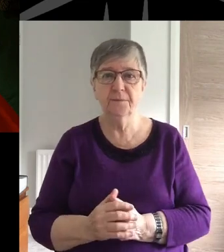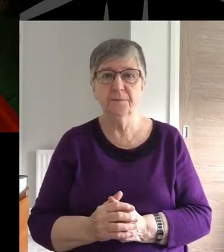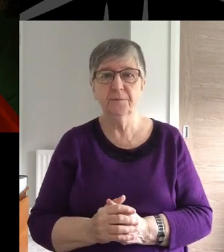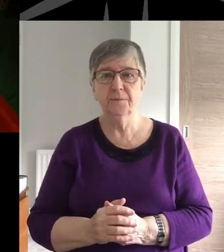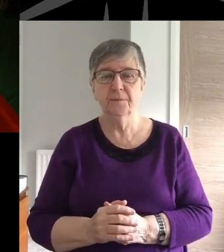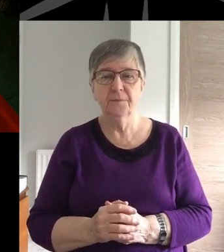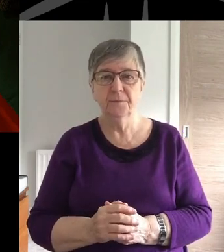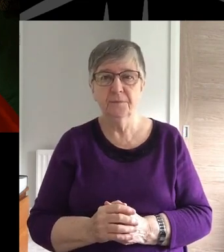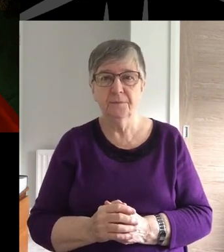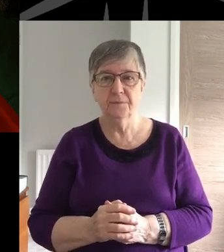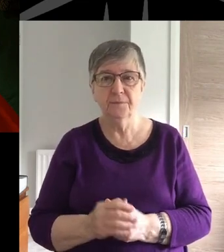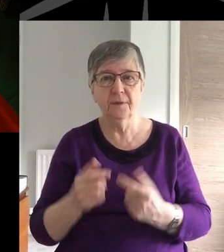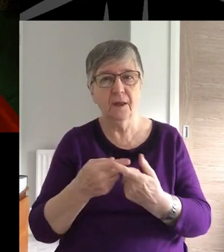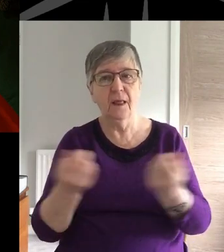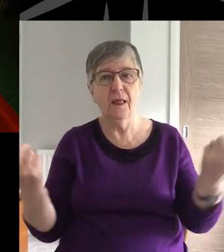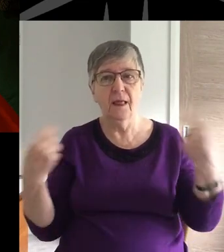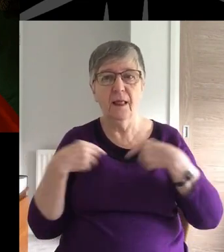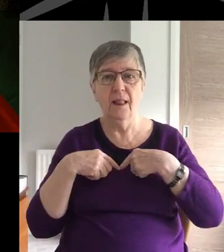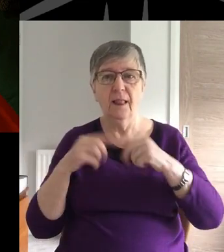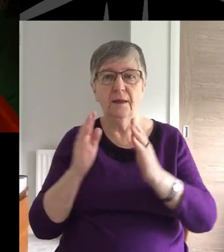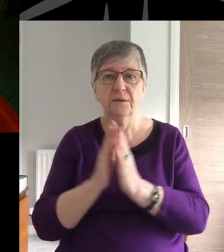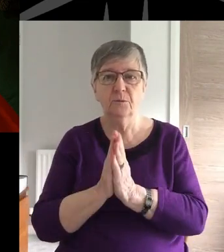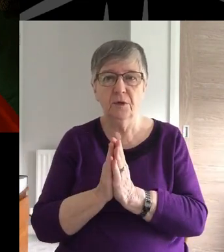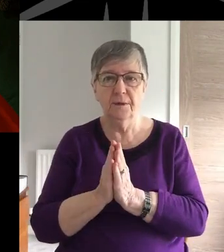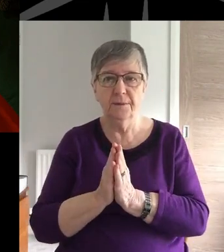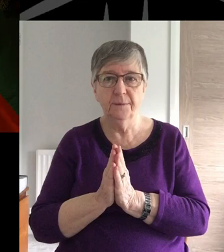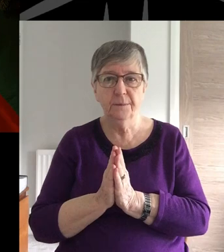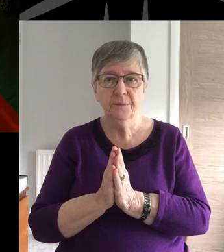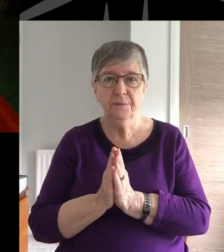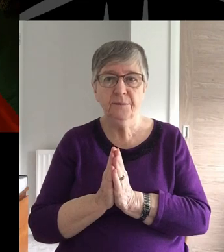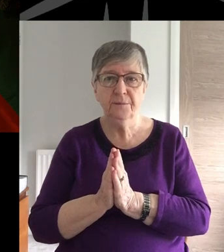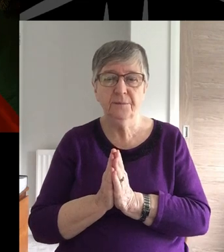use. Words for that will be on the screen. Let us pray.